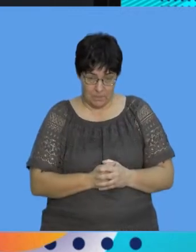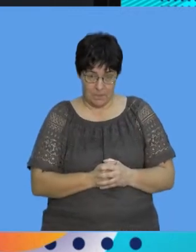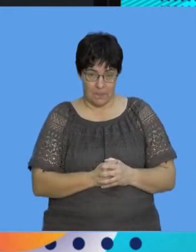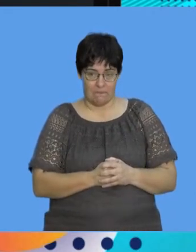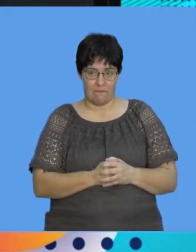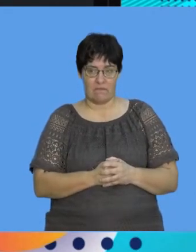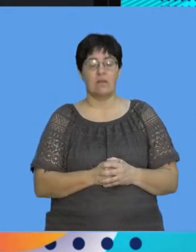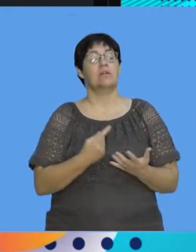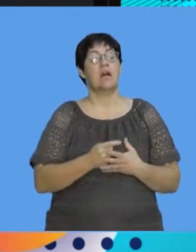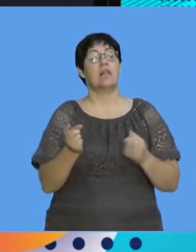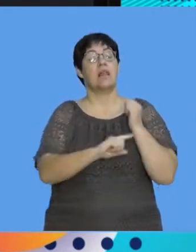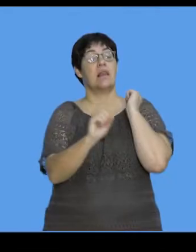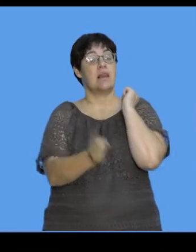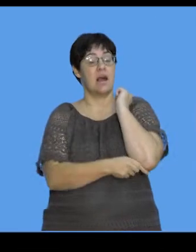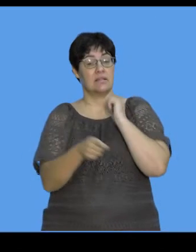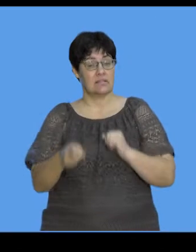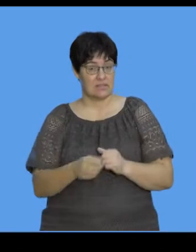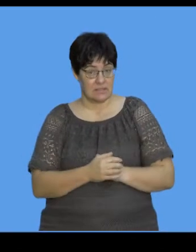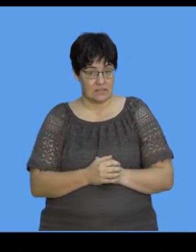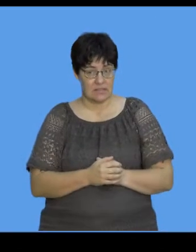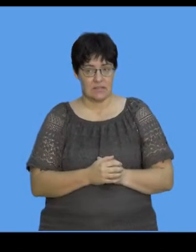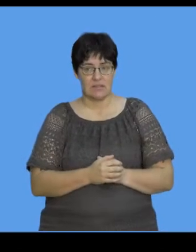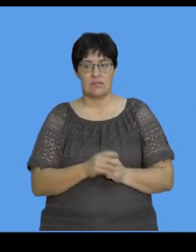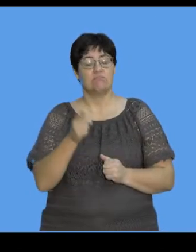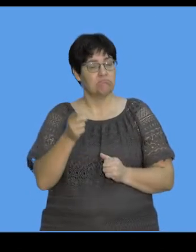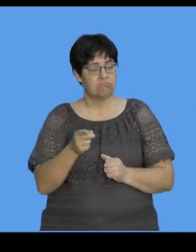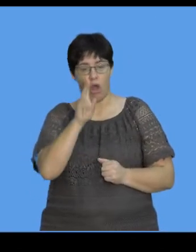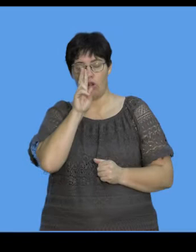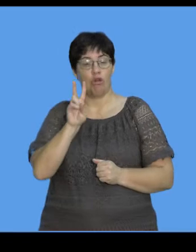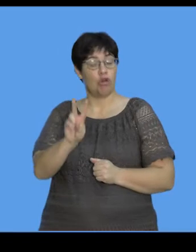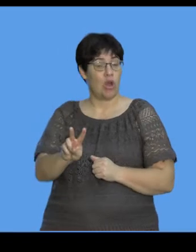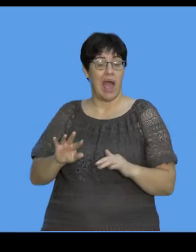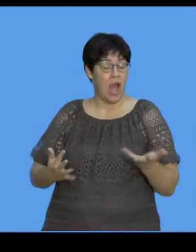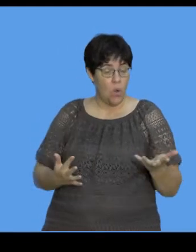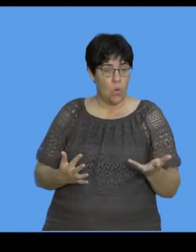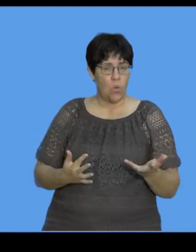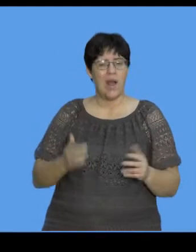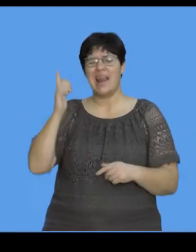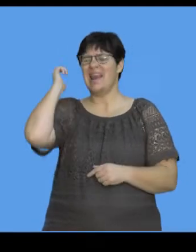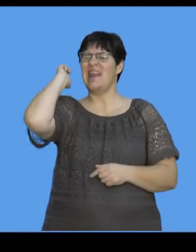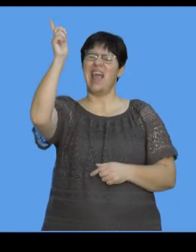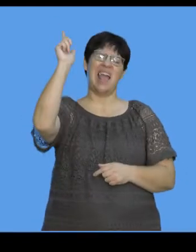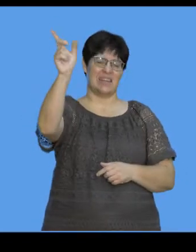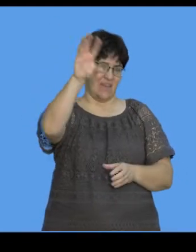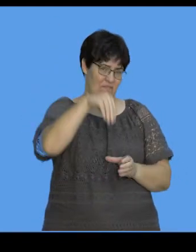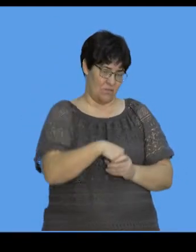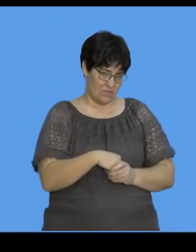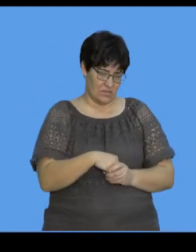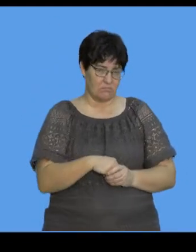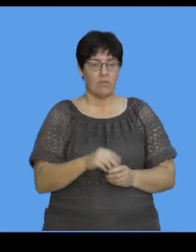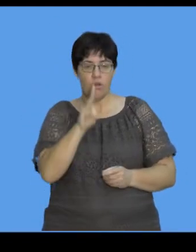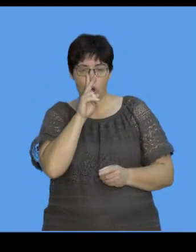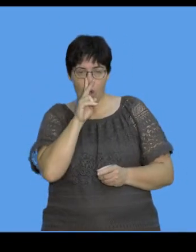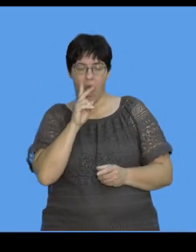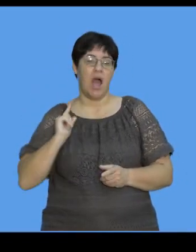phosphate molecules. Then the last one, you're going to look at it much later on, right, when you look